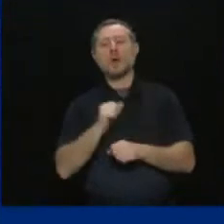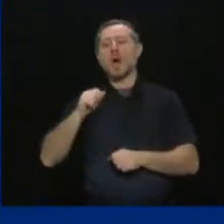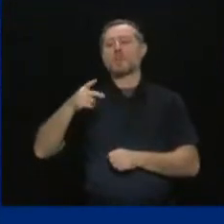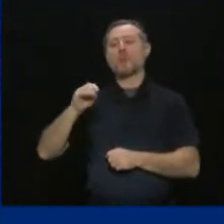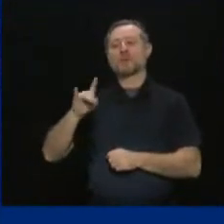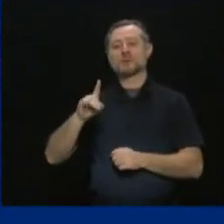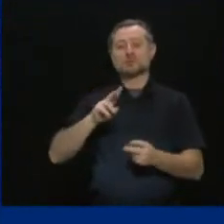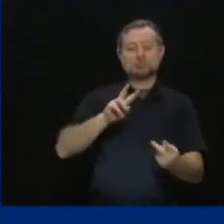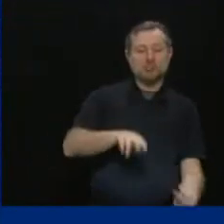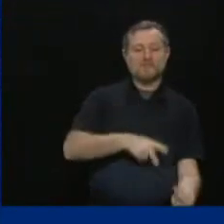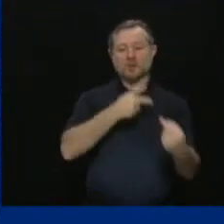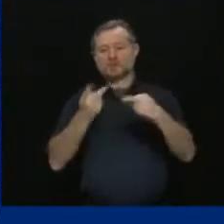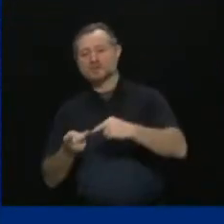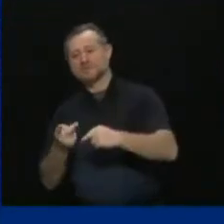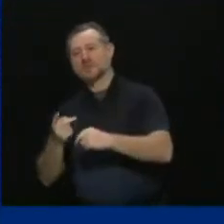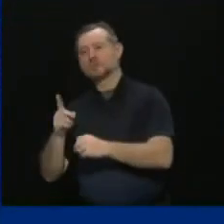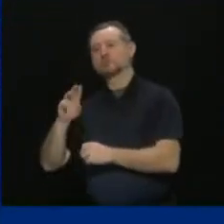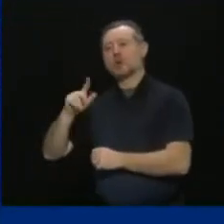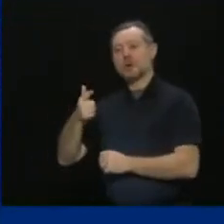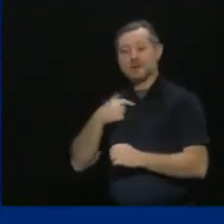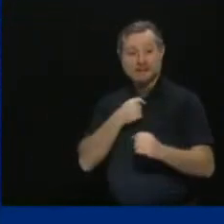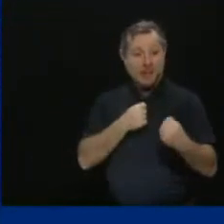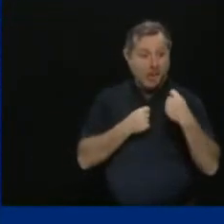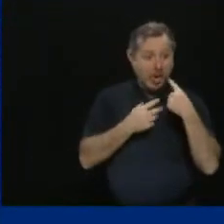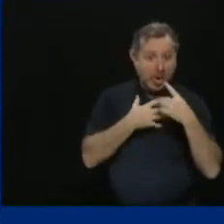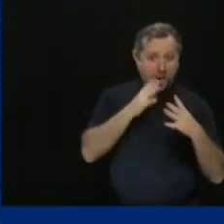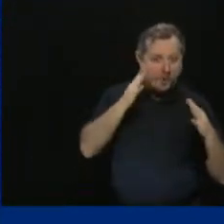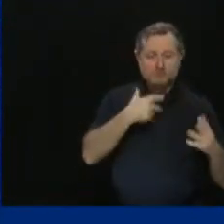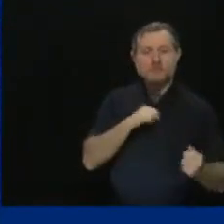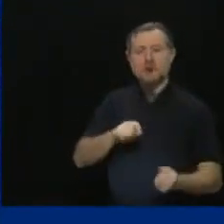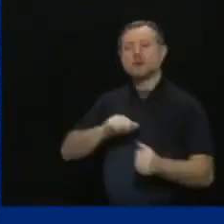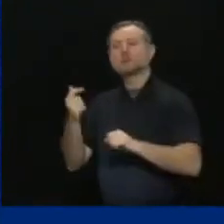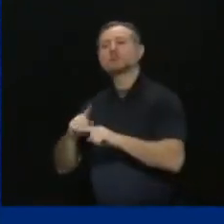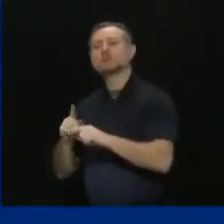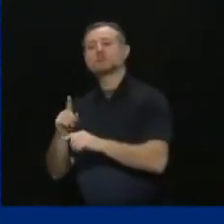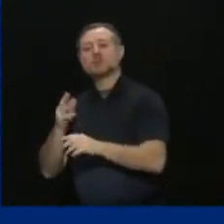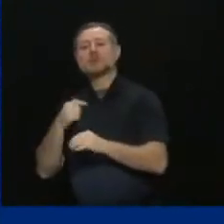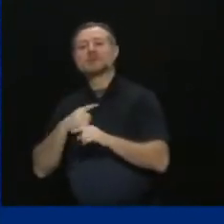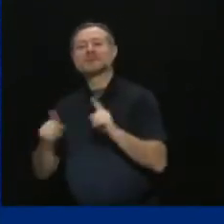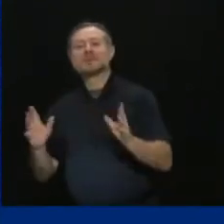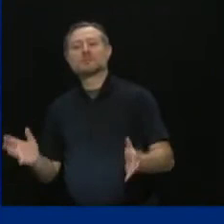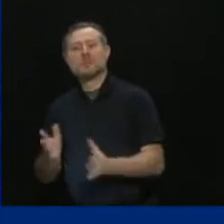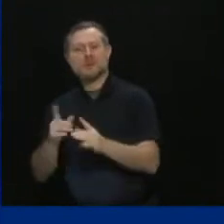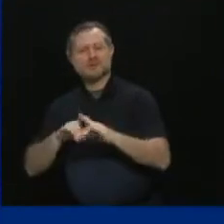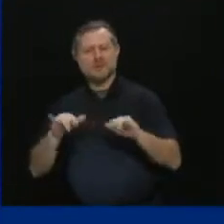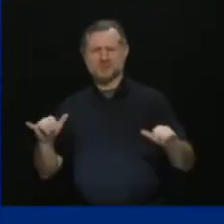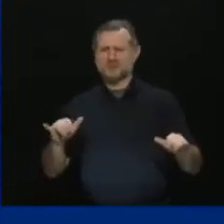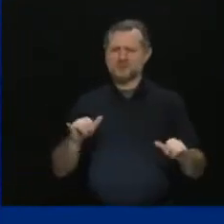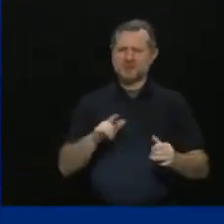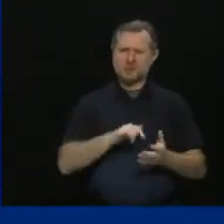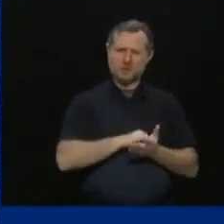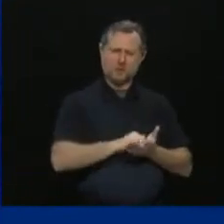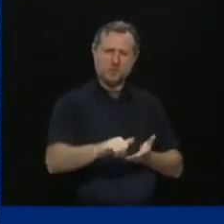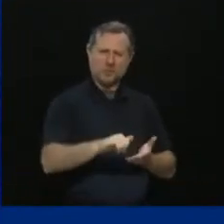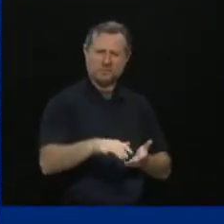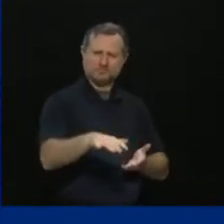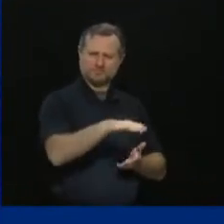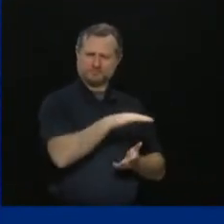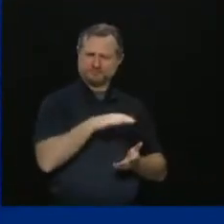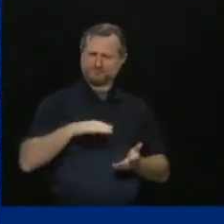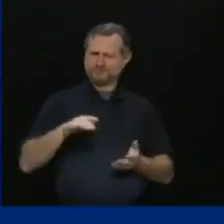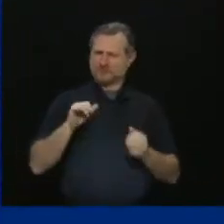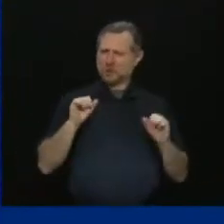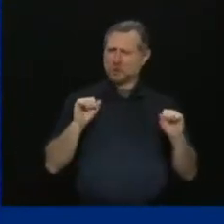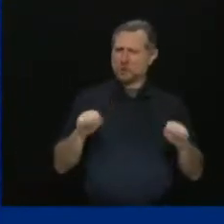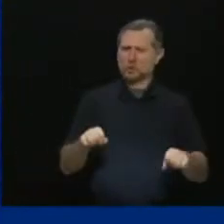can opiate reversal treatment drugs. We can do this. We want to encourage it. But yet, right now in the state of New York, that can be used as evidence of a